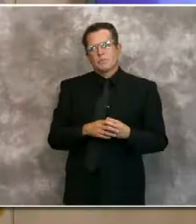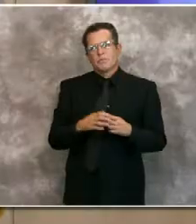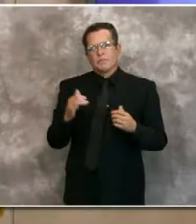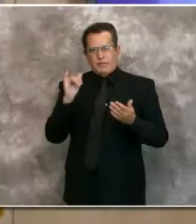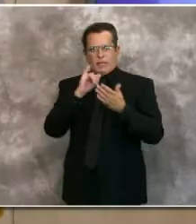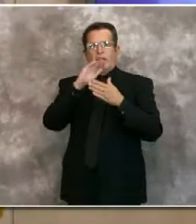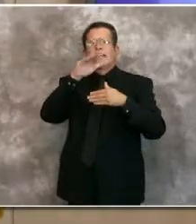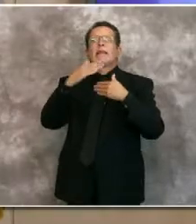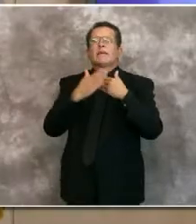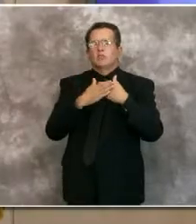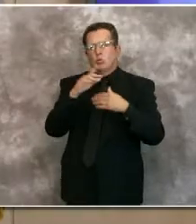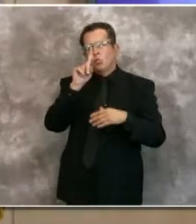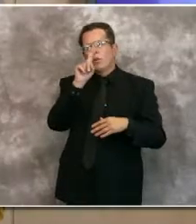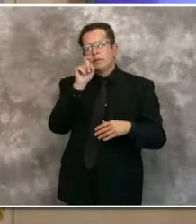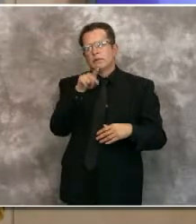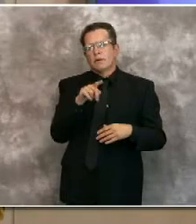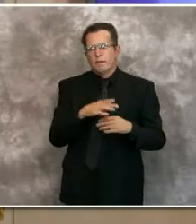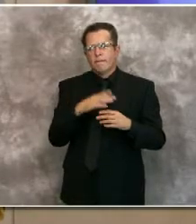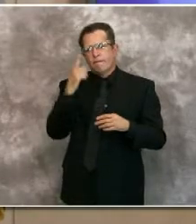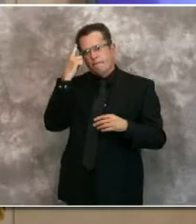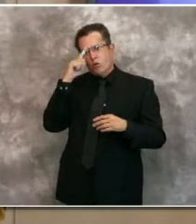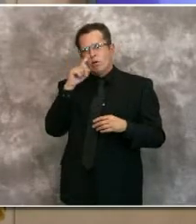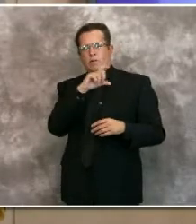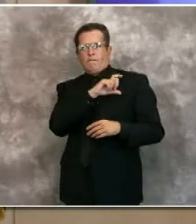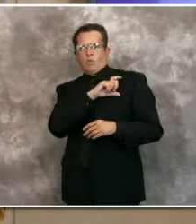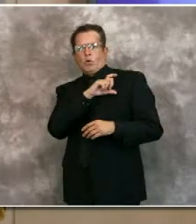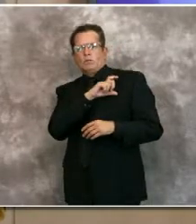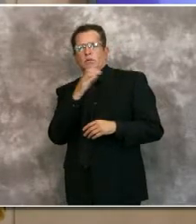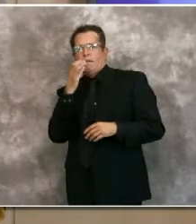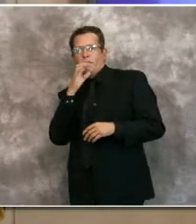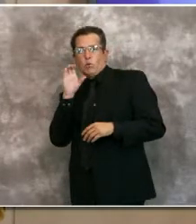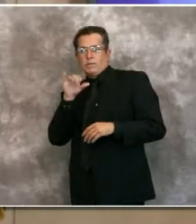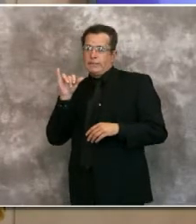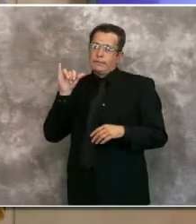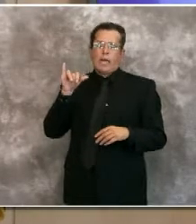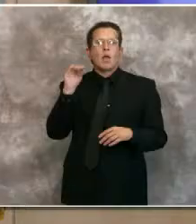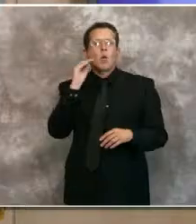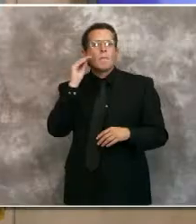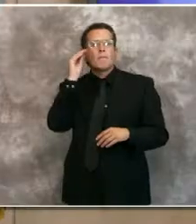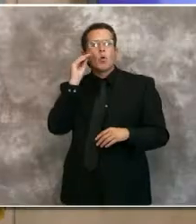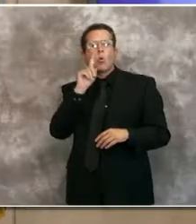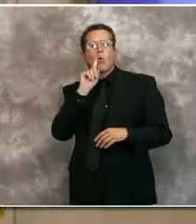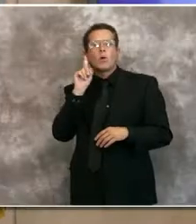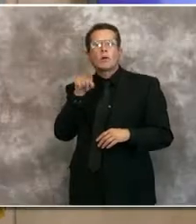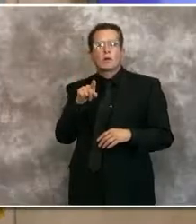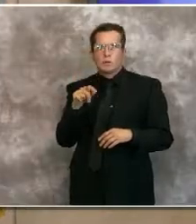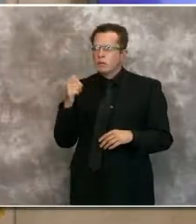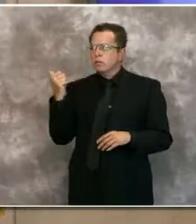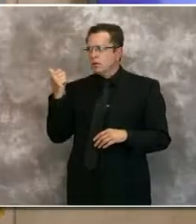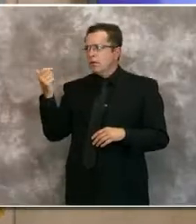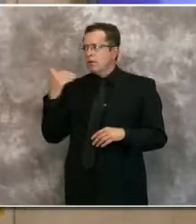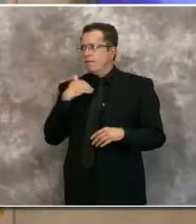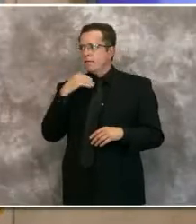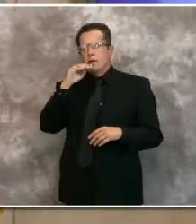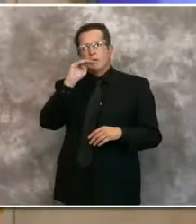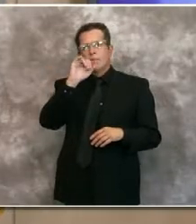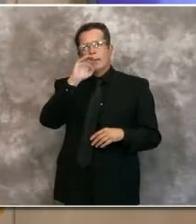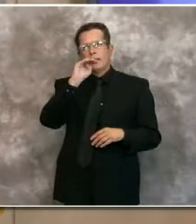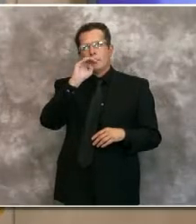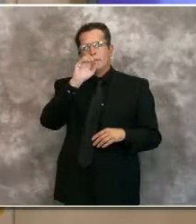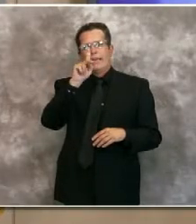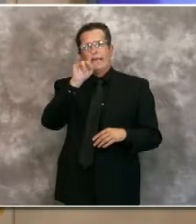This next question deals with enforcing stay-at-home orders, and Supervisor Fletcher is going to respond. And this question is from Mike McKinnon